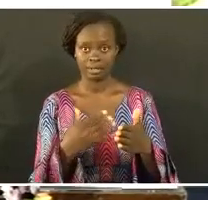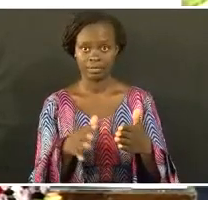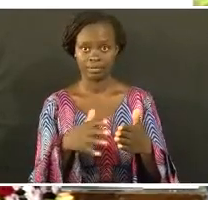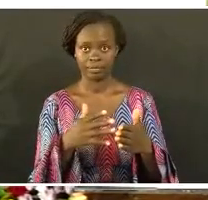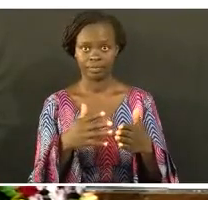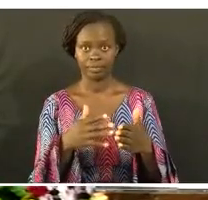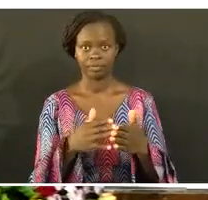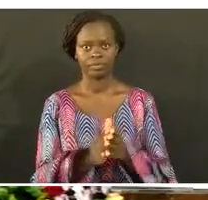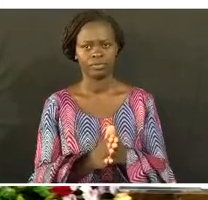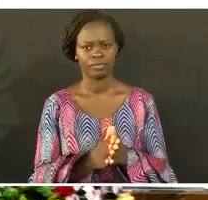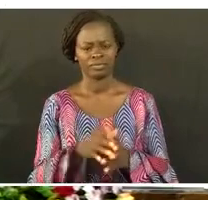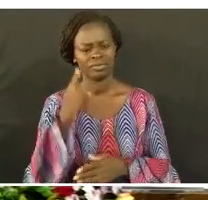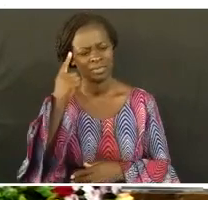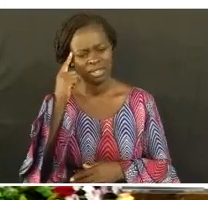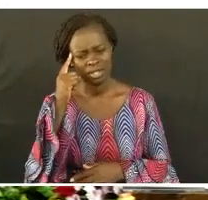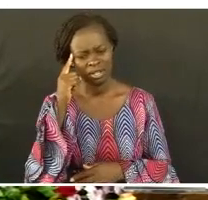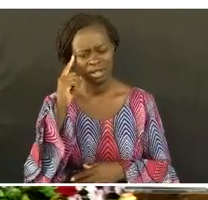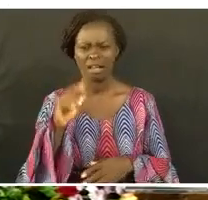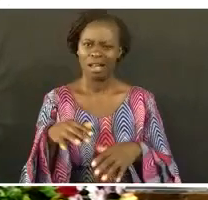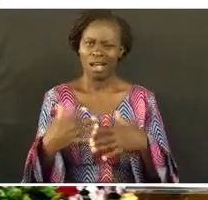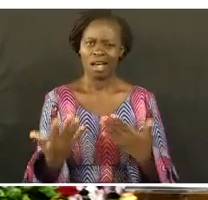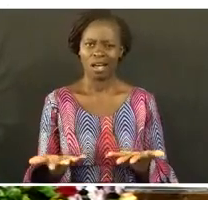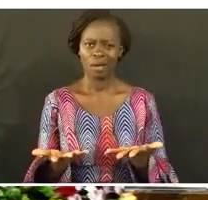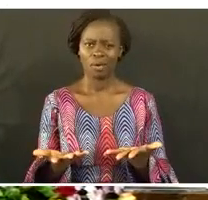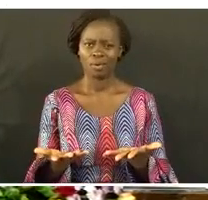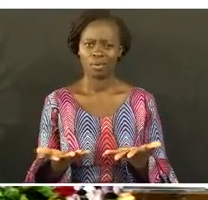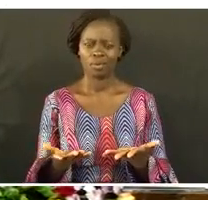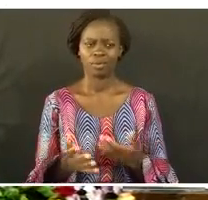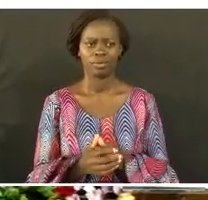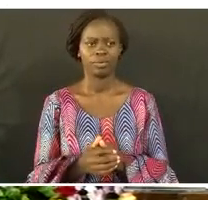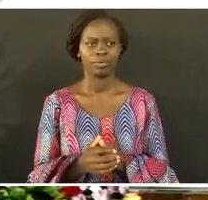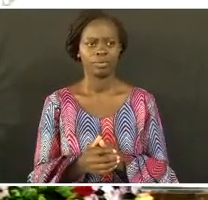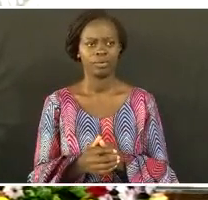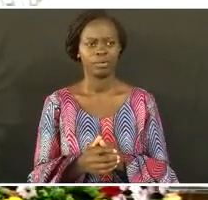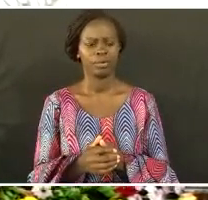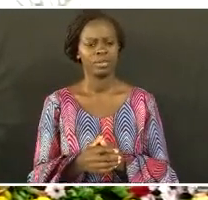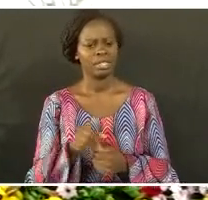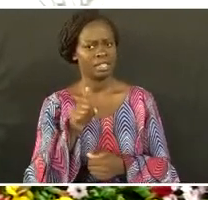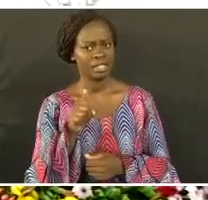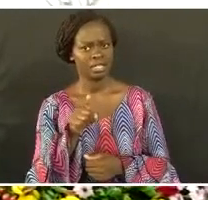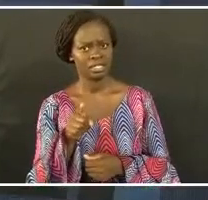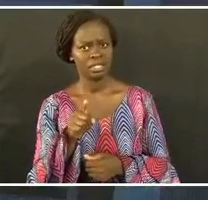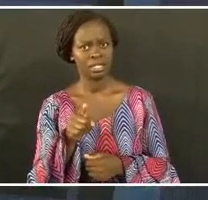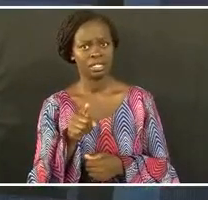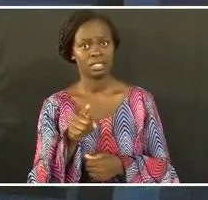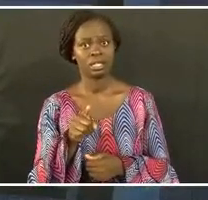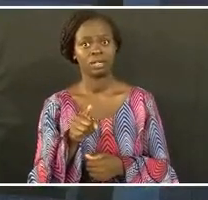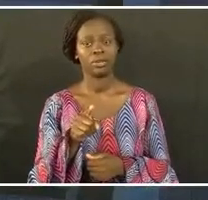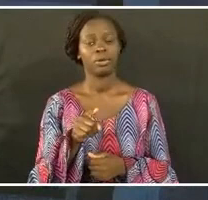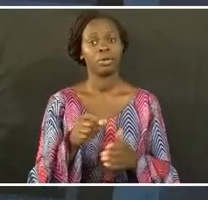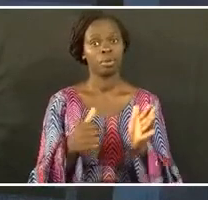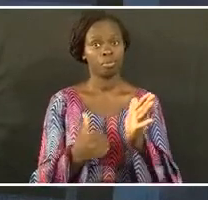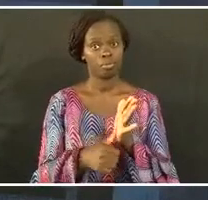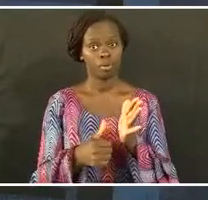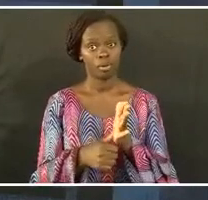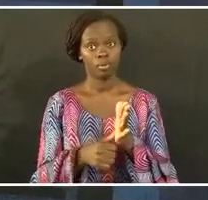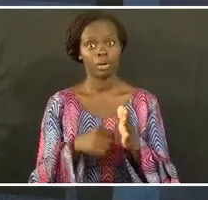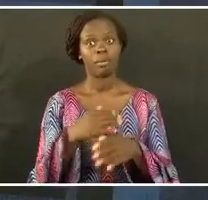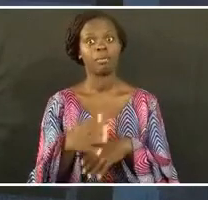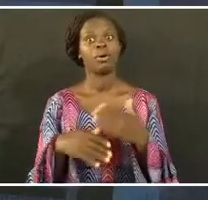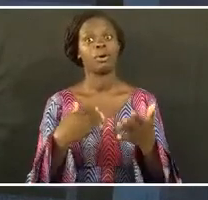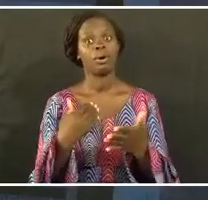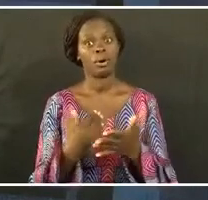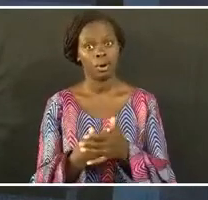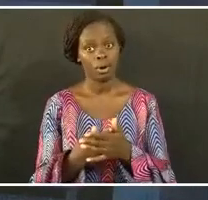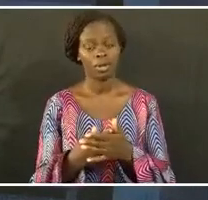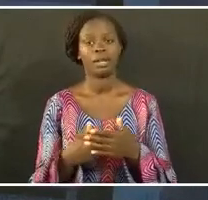or imagined who? How? That is one problem that we all have.